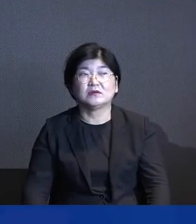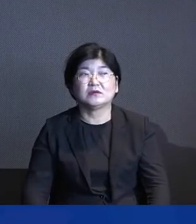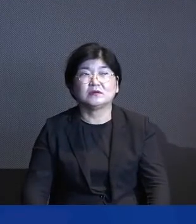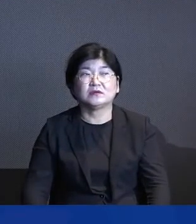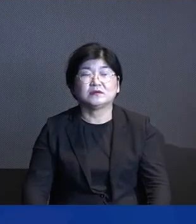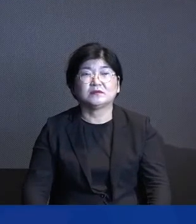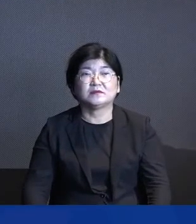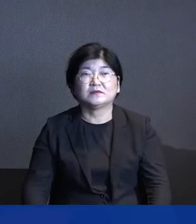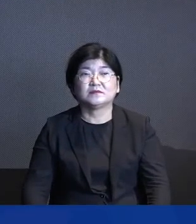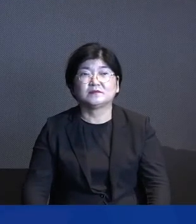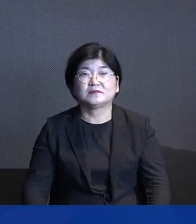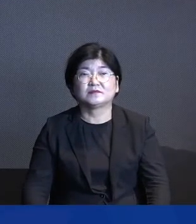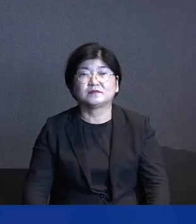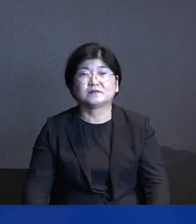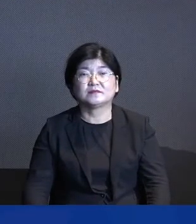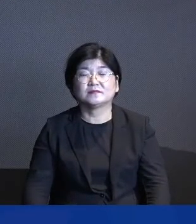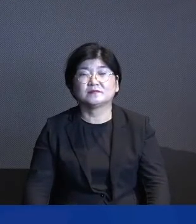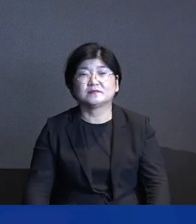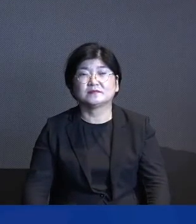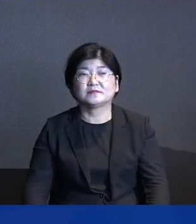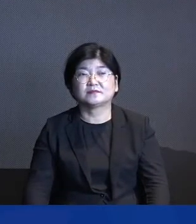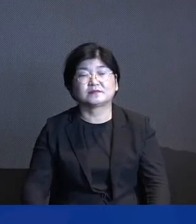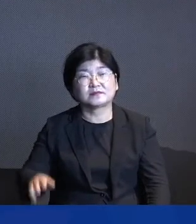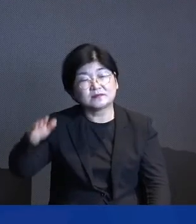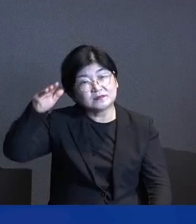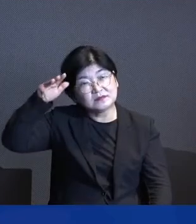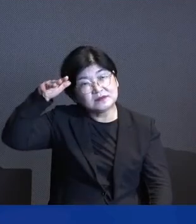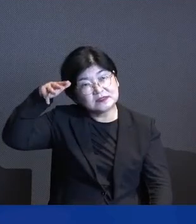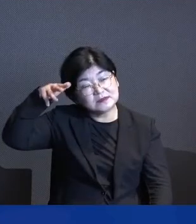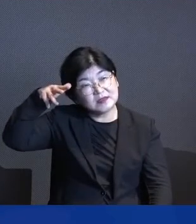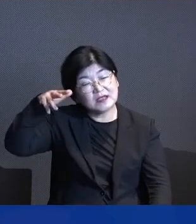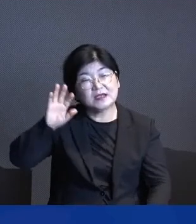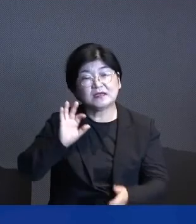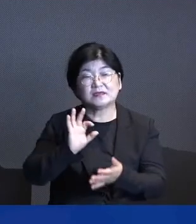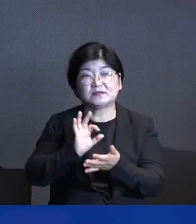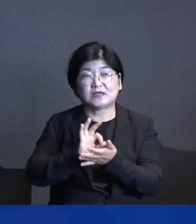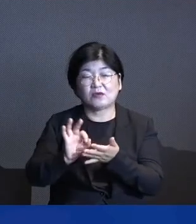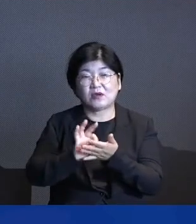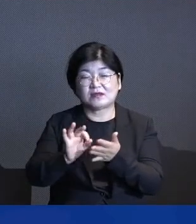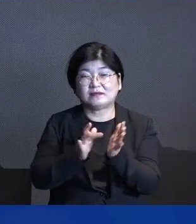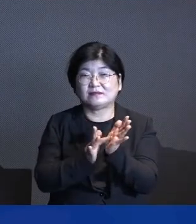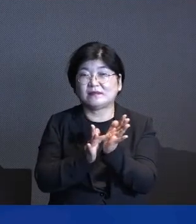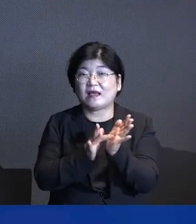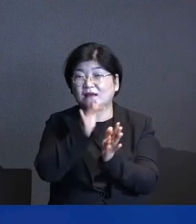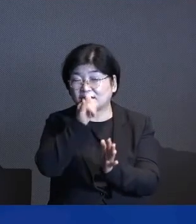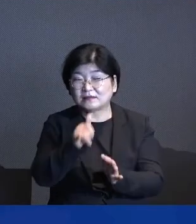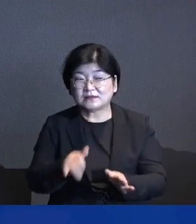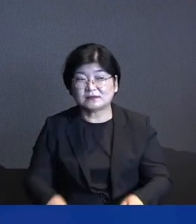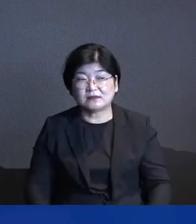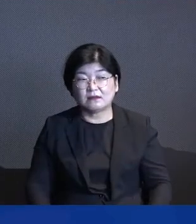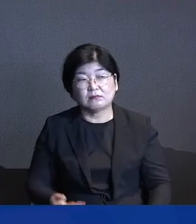medications for dementia, but it's limited.